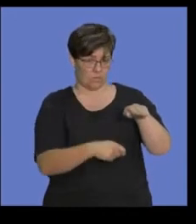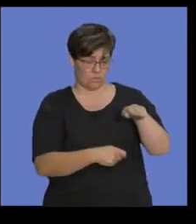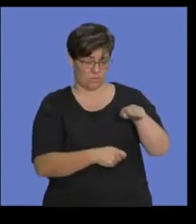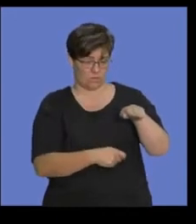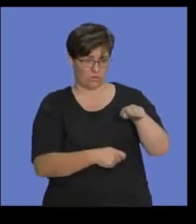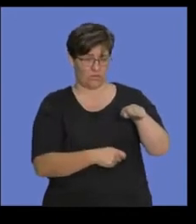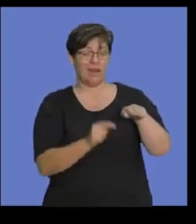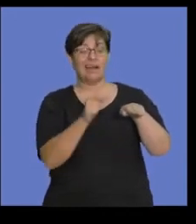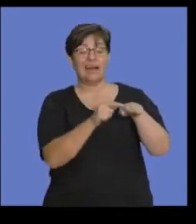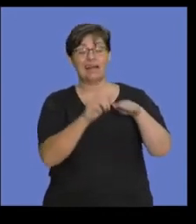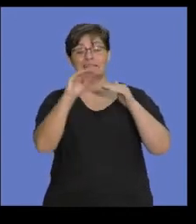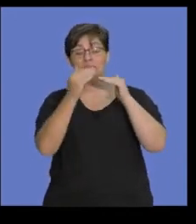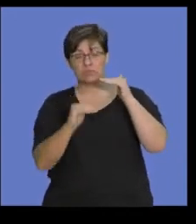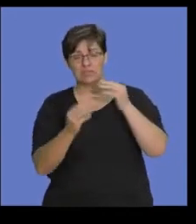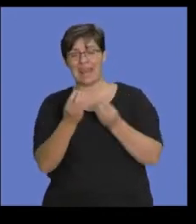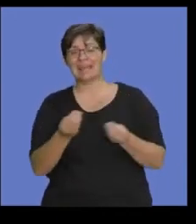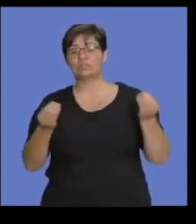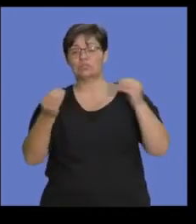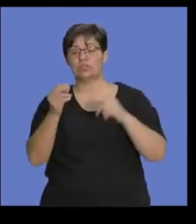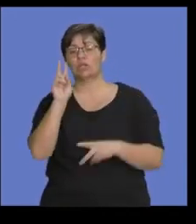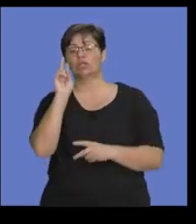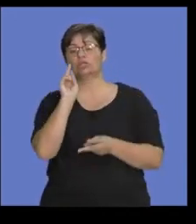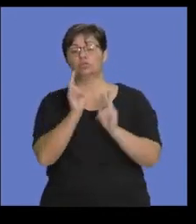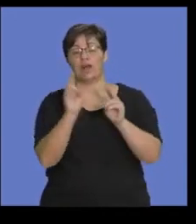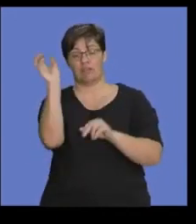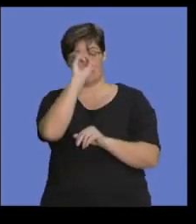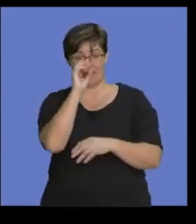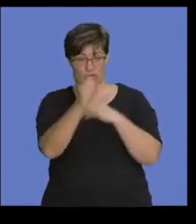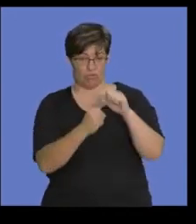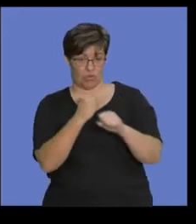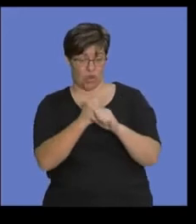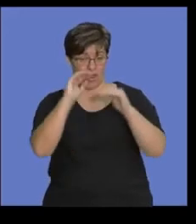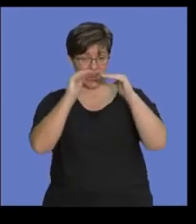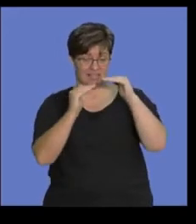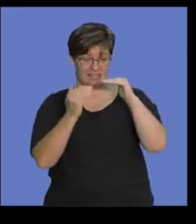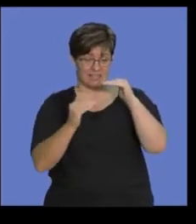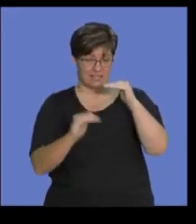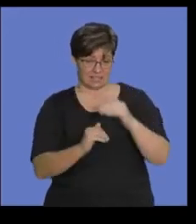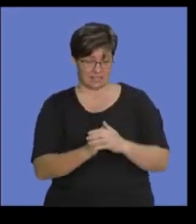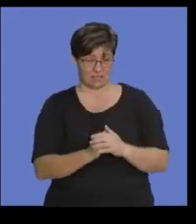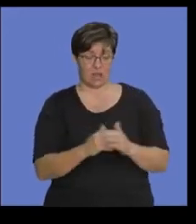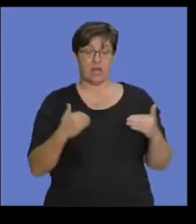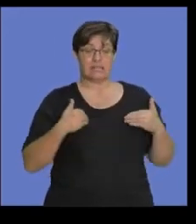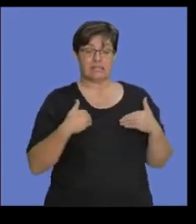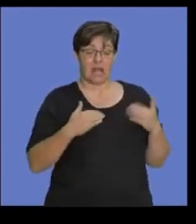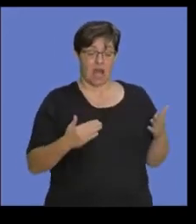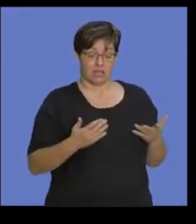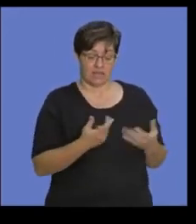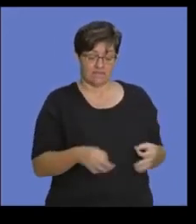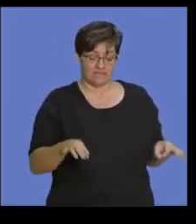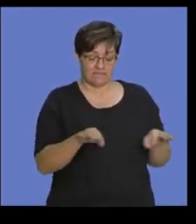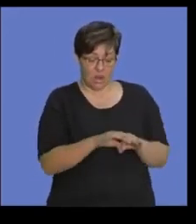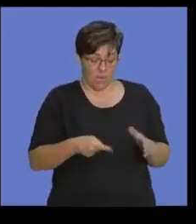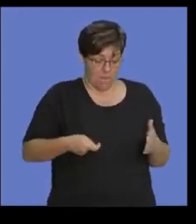at the interest that is 12% per annum, and the principal amount or the